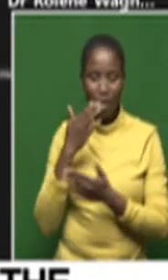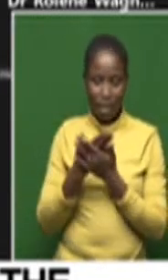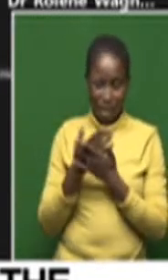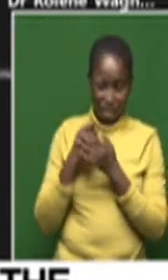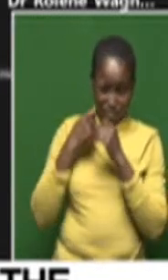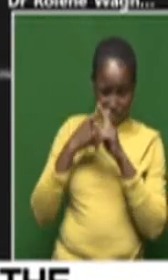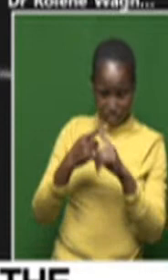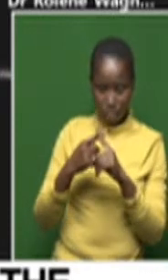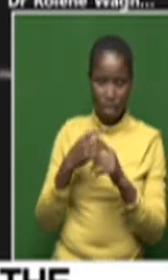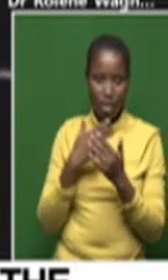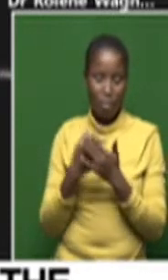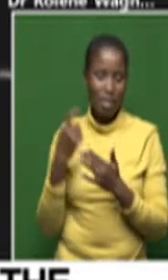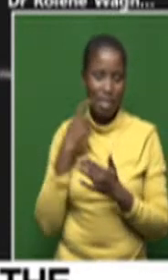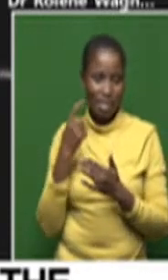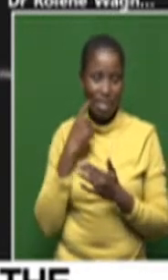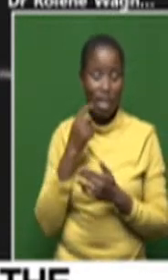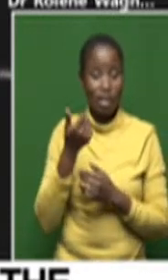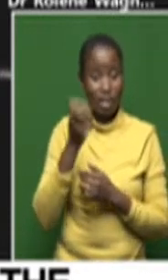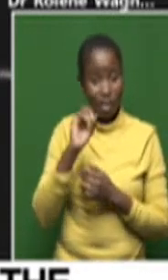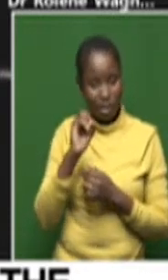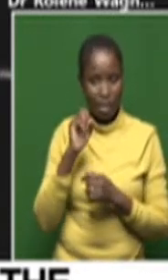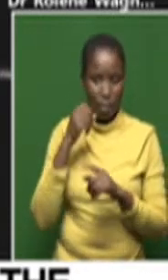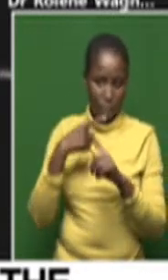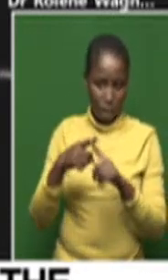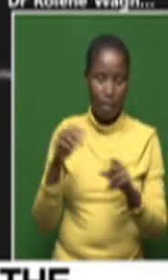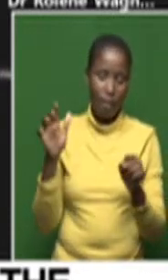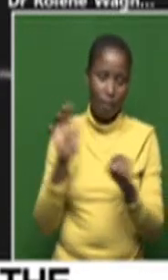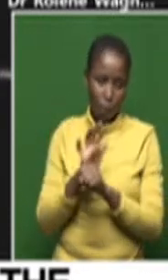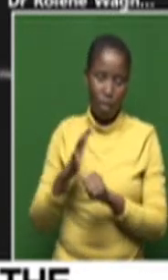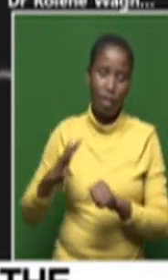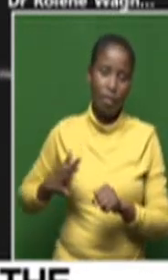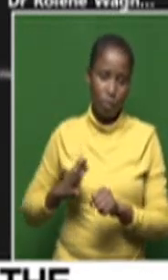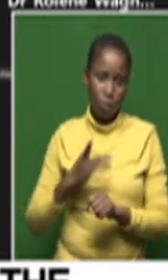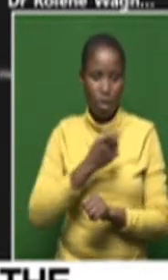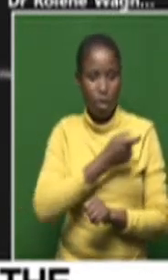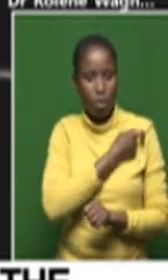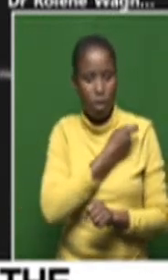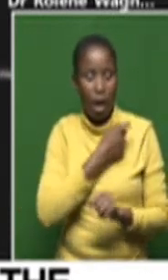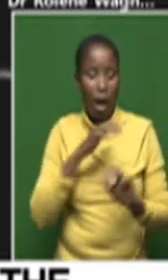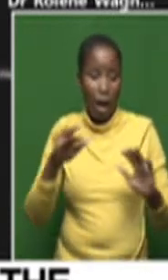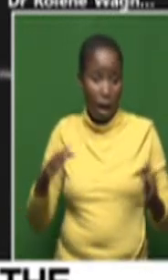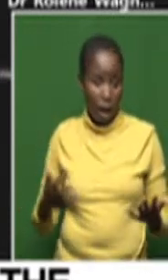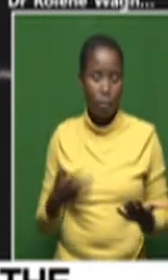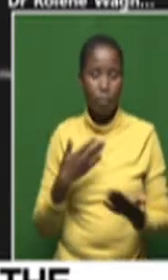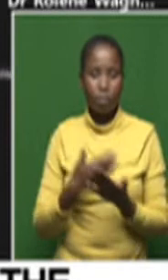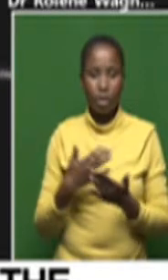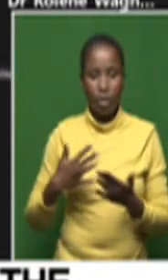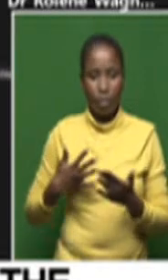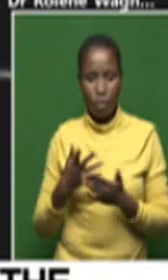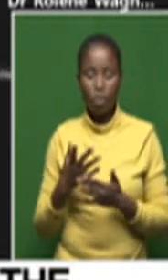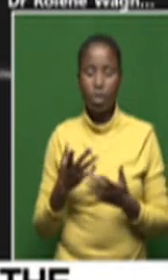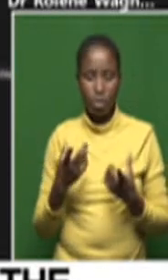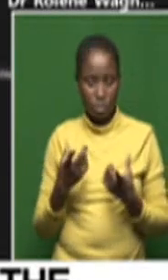close out the 60 pluses, we also now need to be bringing online the chasing the herd